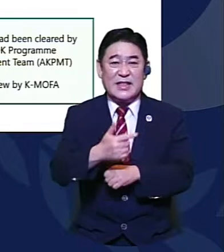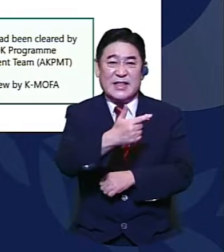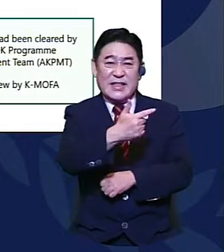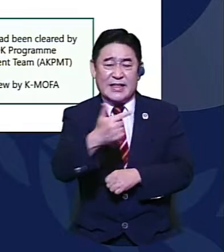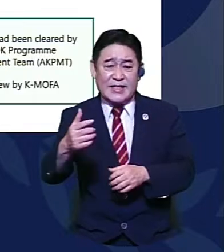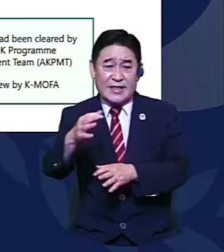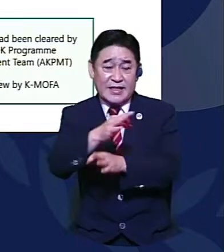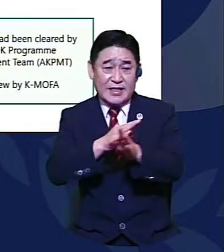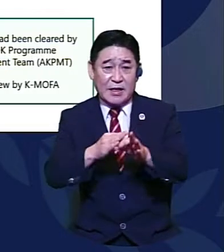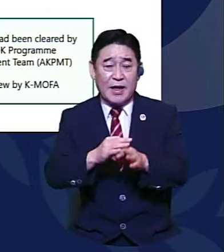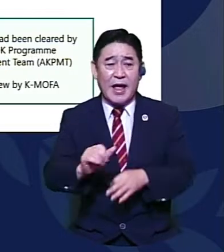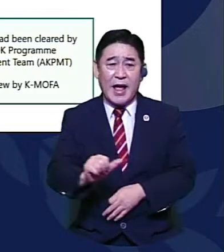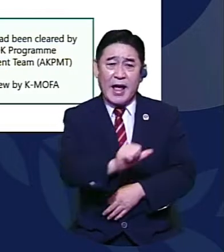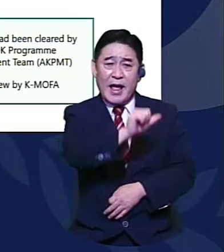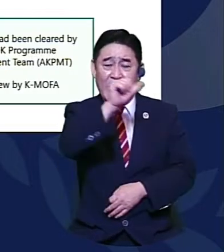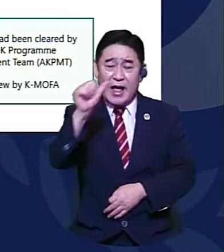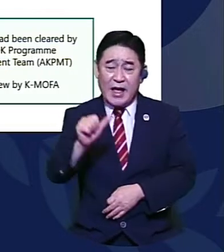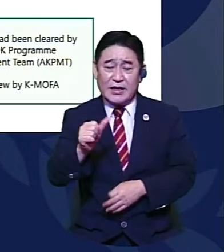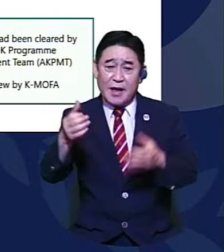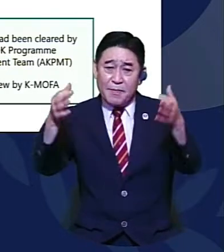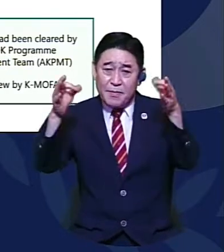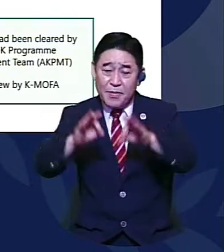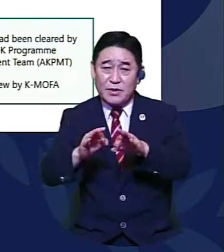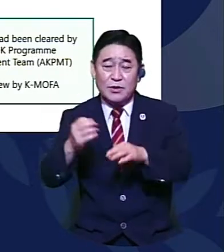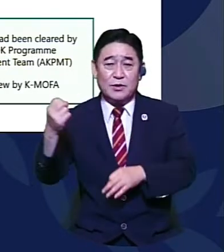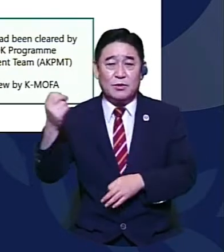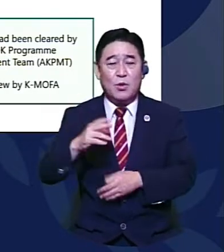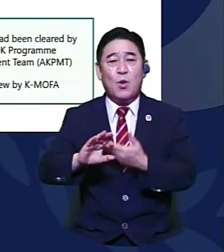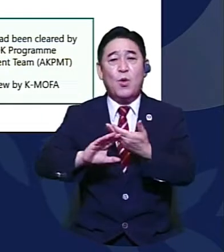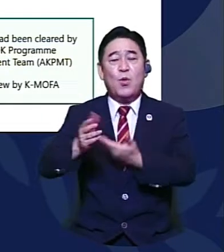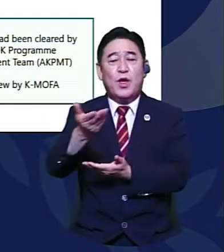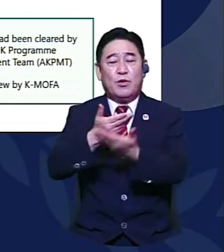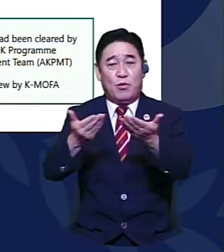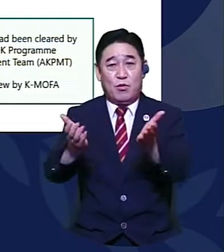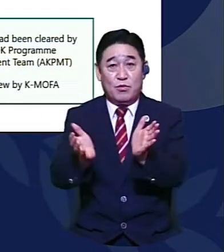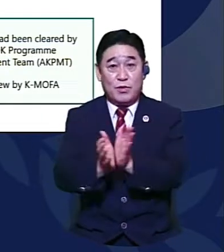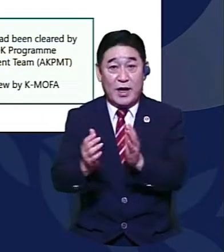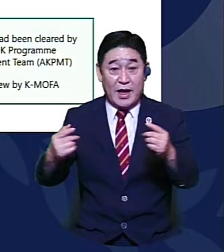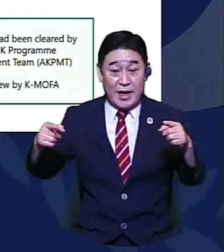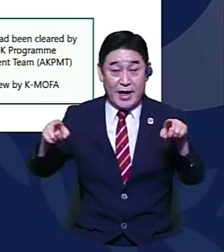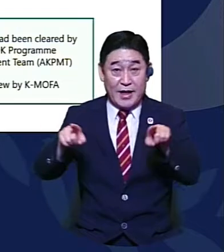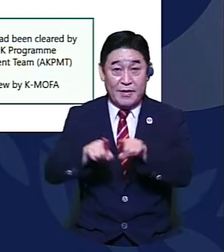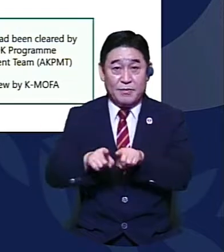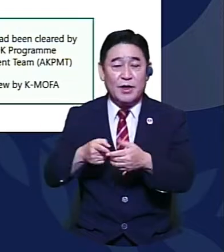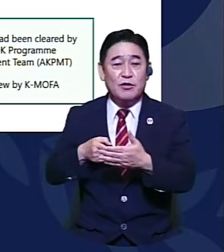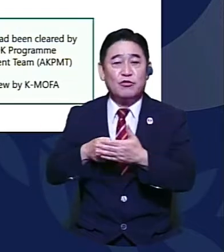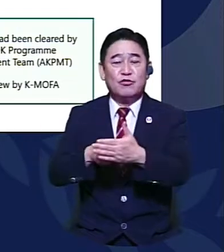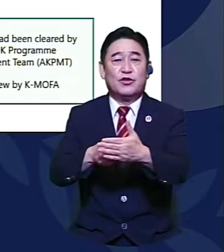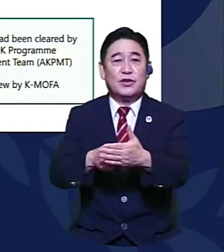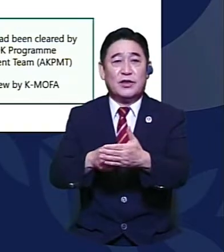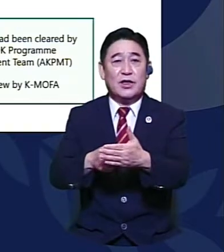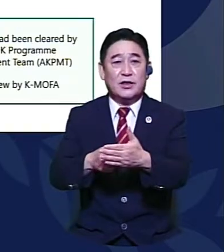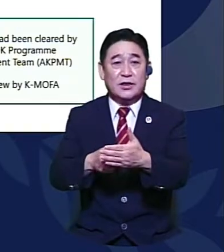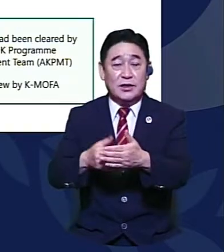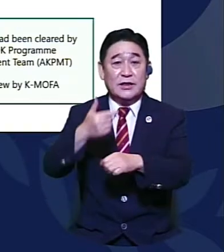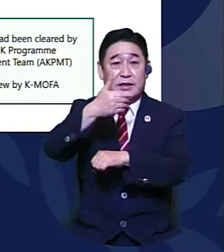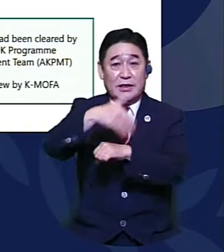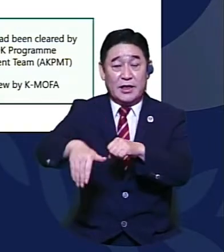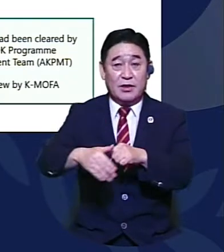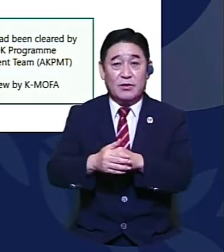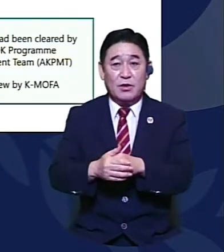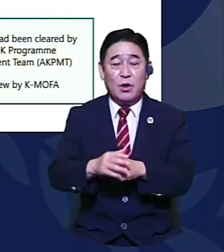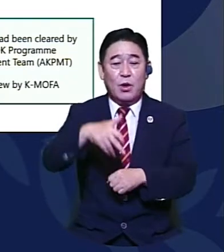funded directly by MOFA, also about to start, to take the kind of work we did with KOICA in Laos to a number of ASEAN